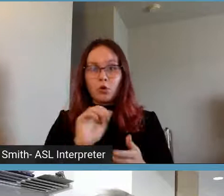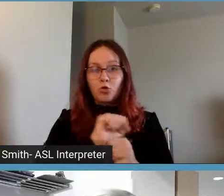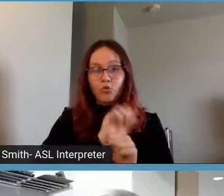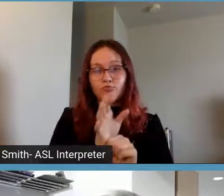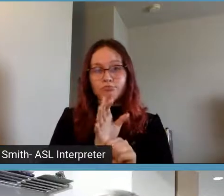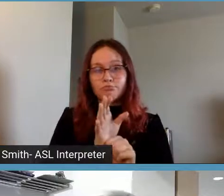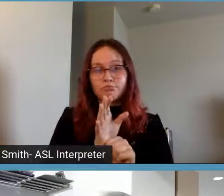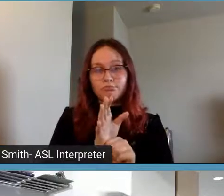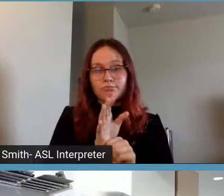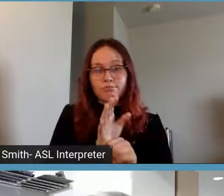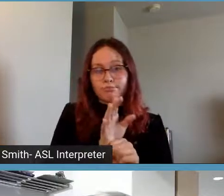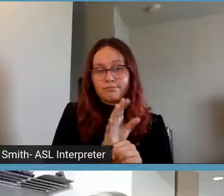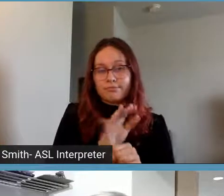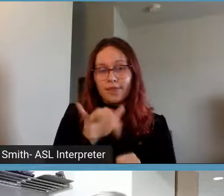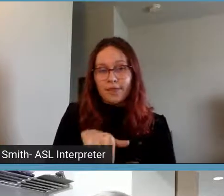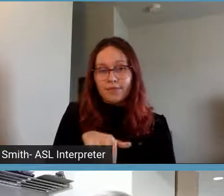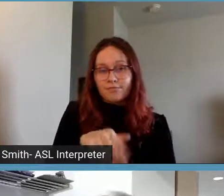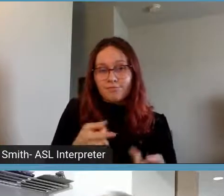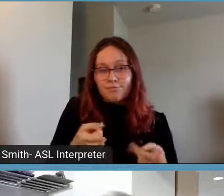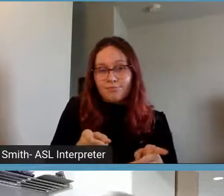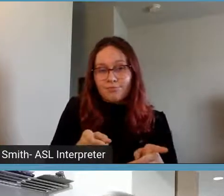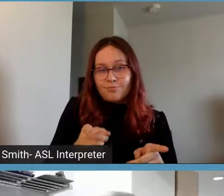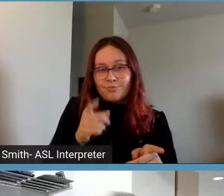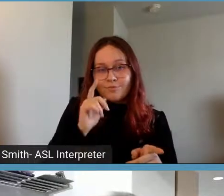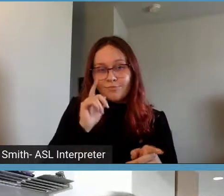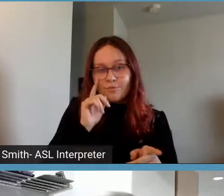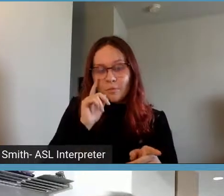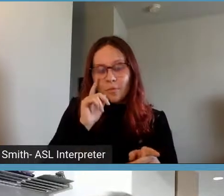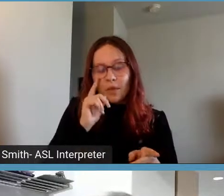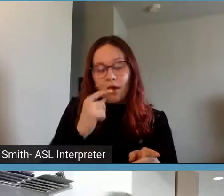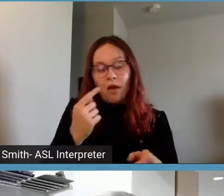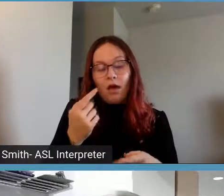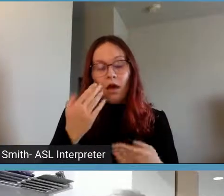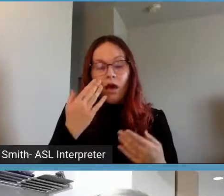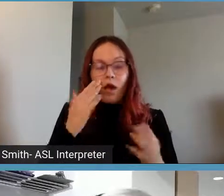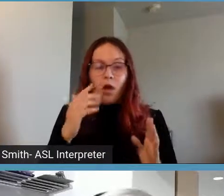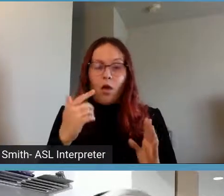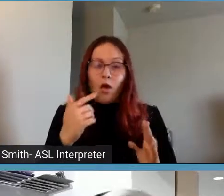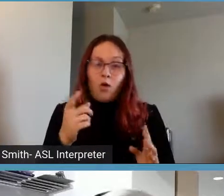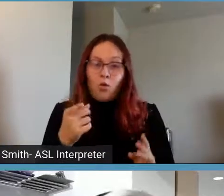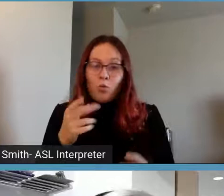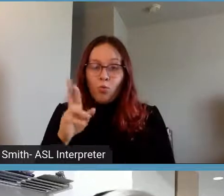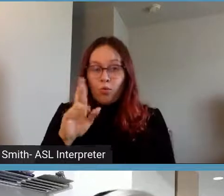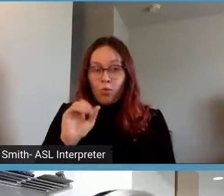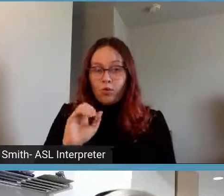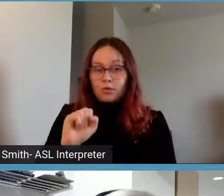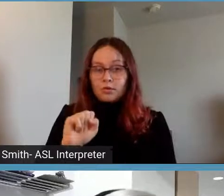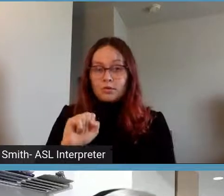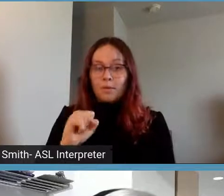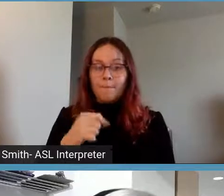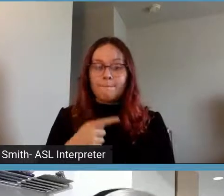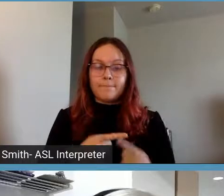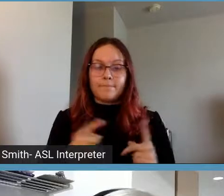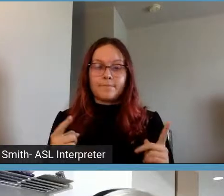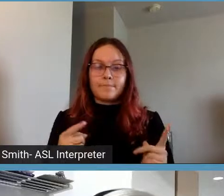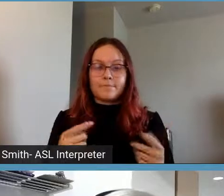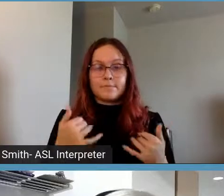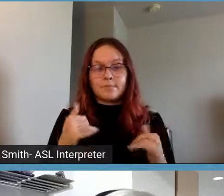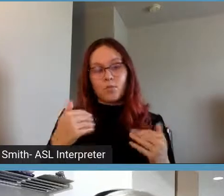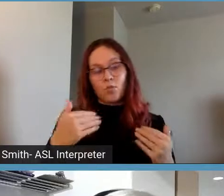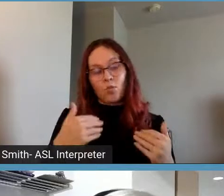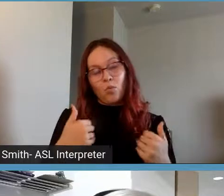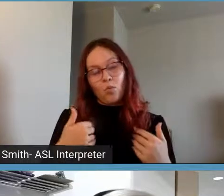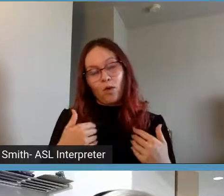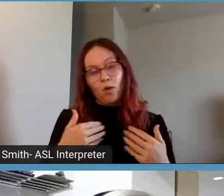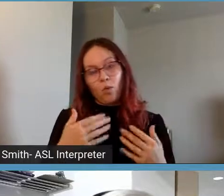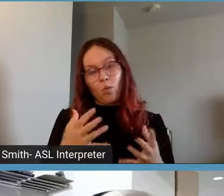I don't know about you, Ross, but we fully intend to keep some virtual programs in our lineup. It's been really eye-opening because, as I